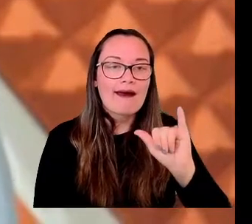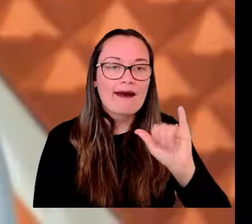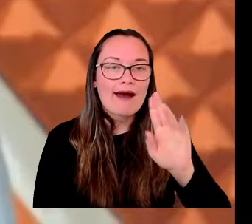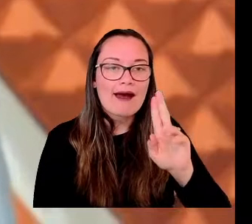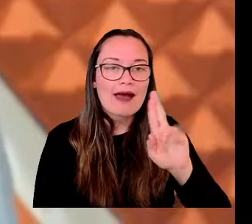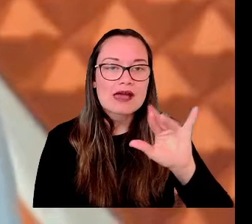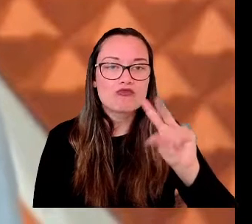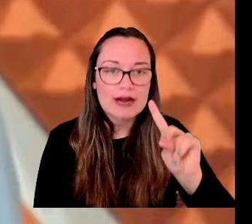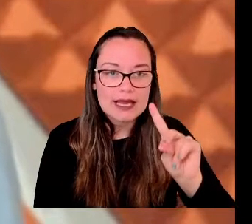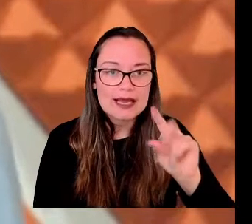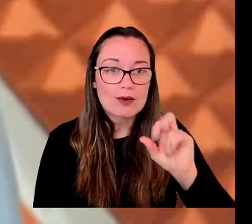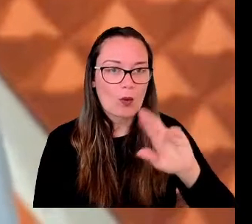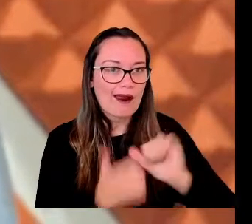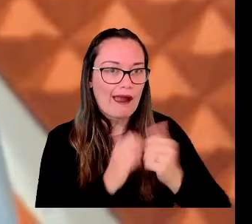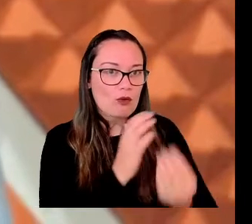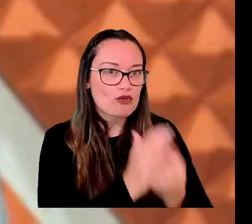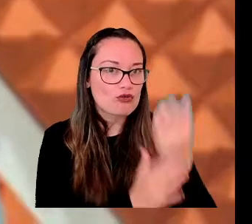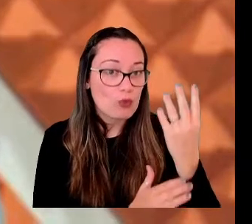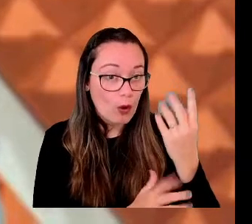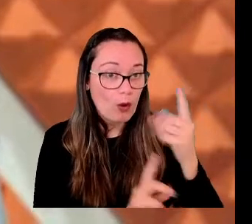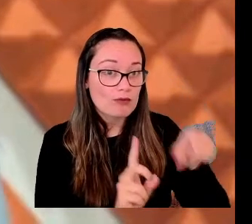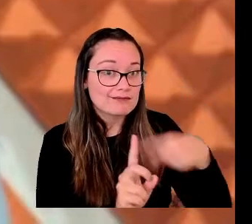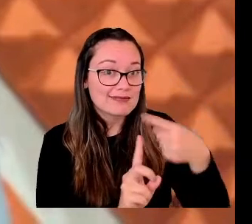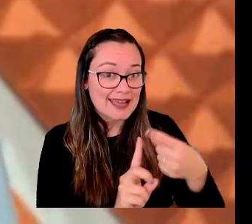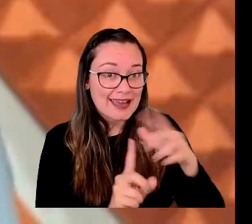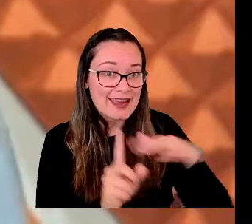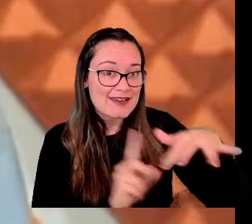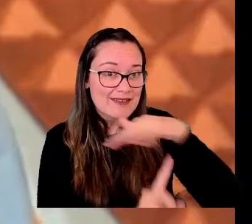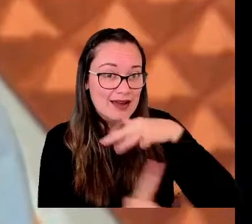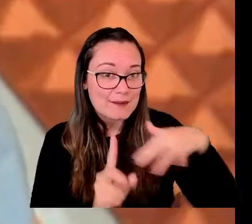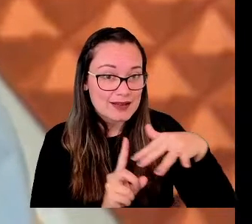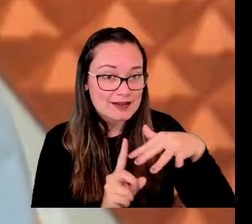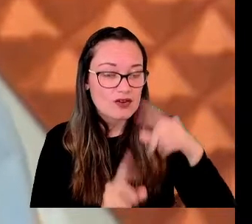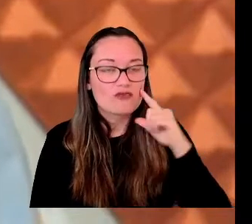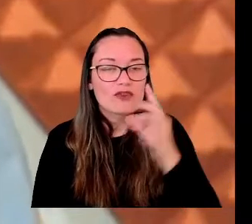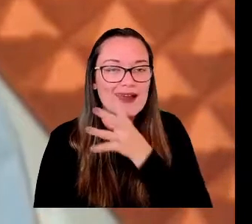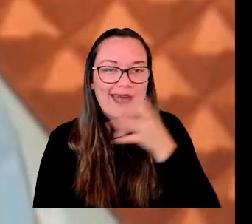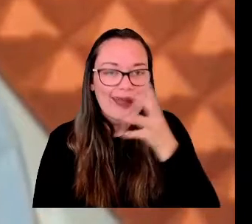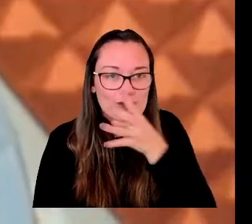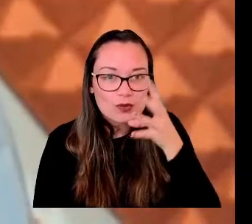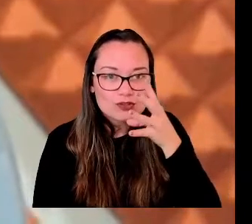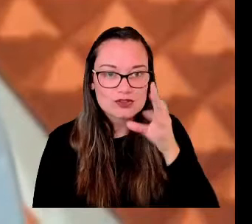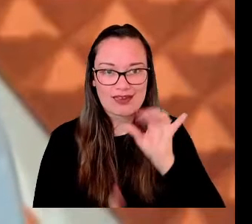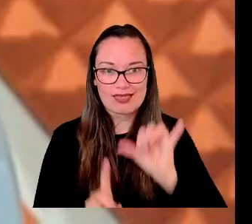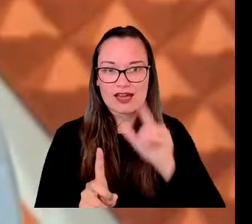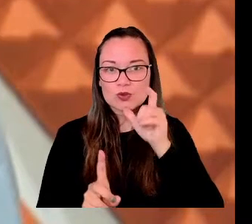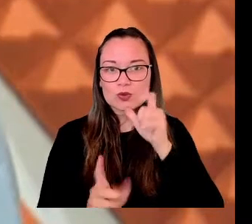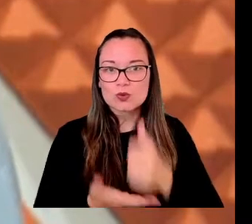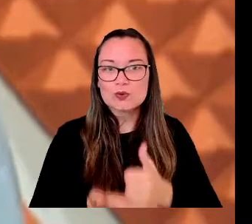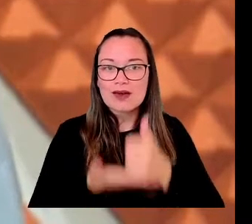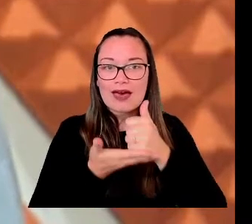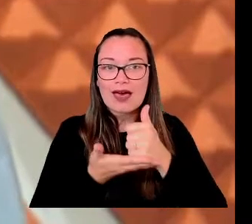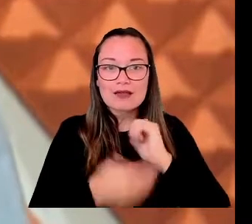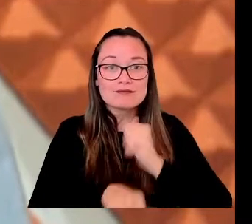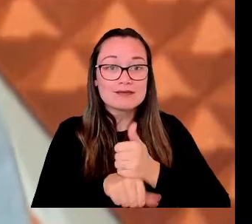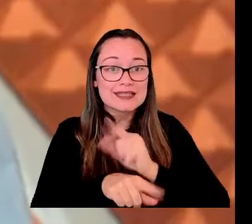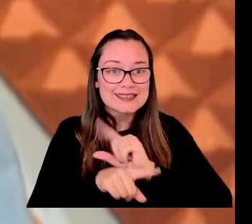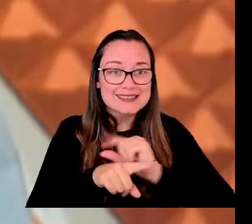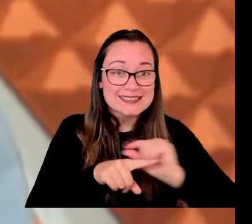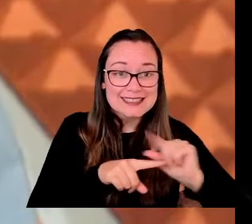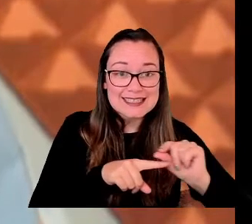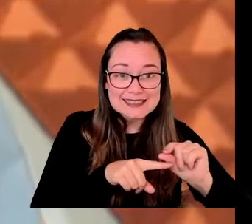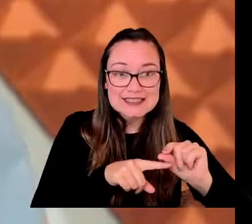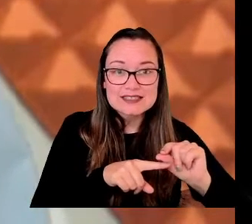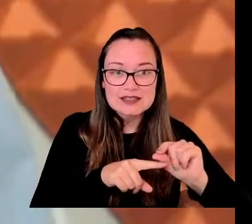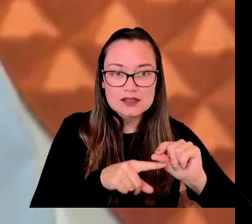certain environments. And again, when we're talking agriculture, these are the people that really help to create seeds, for instance, that